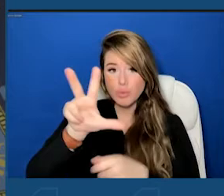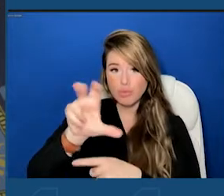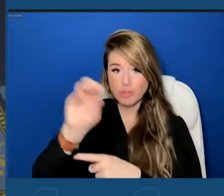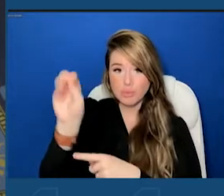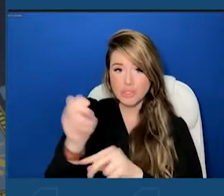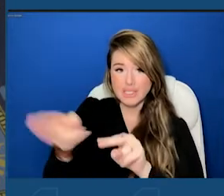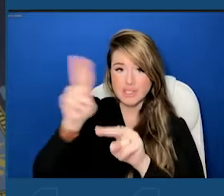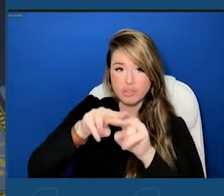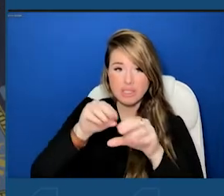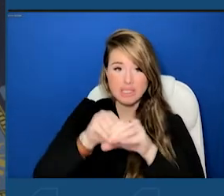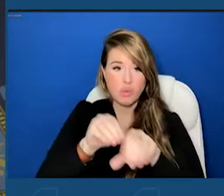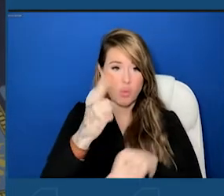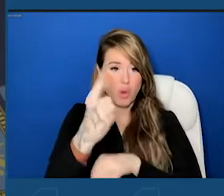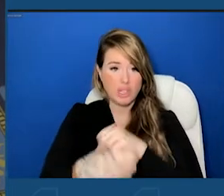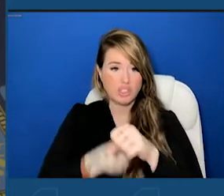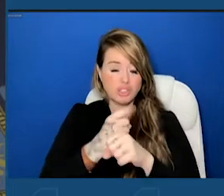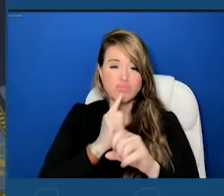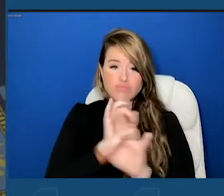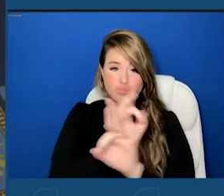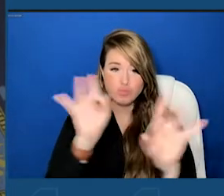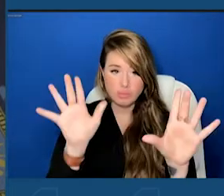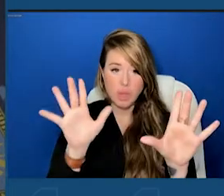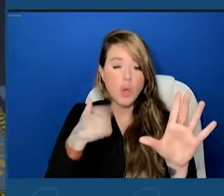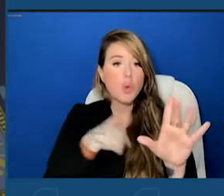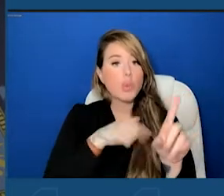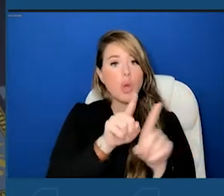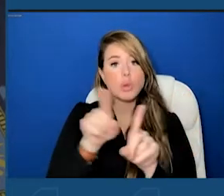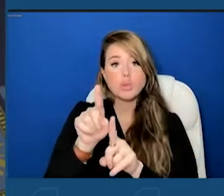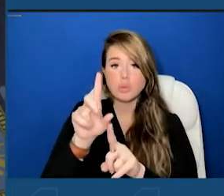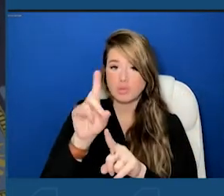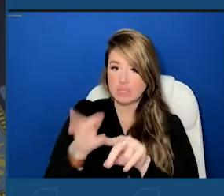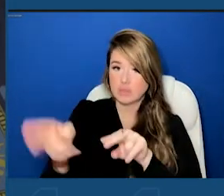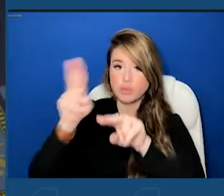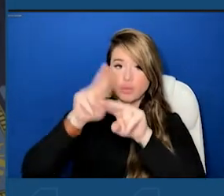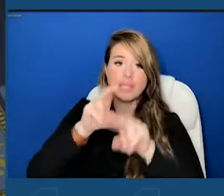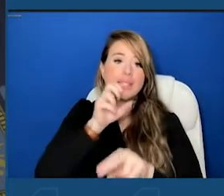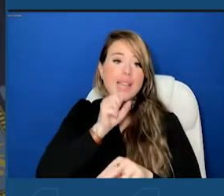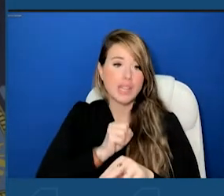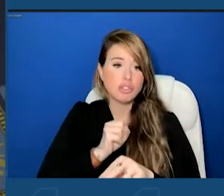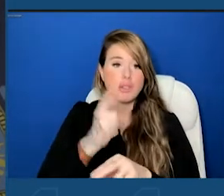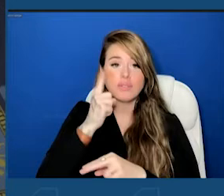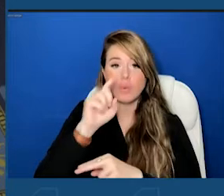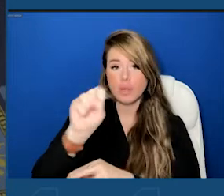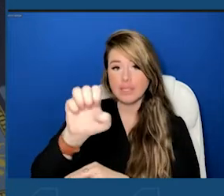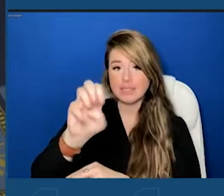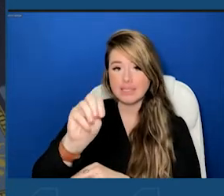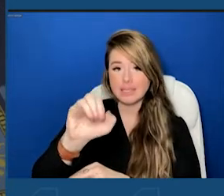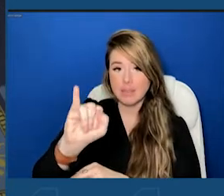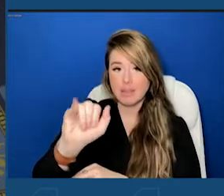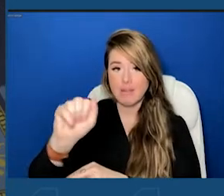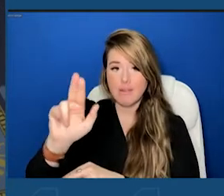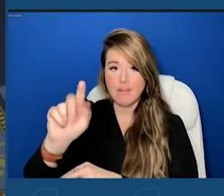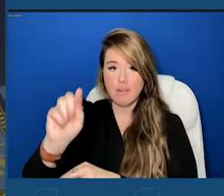1 year is extraordinary. We also raised the age to purchase a semi-automatic weapon to 21, so we don't have teenagers like happened